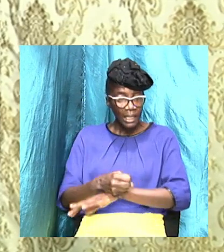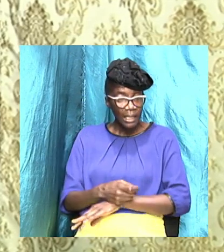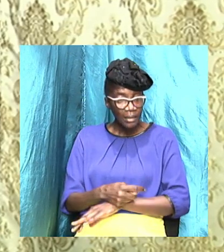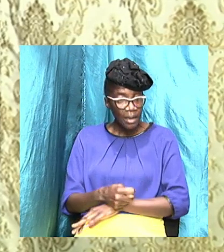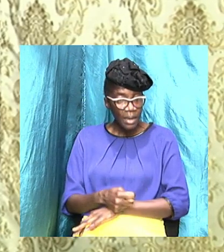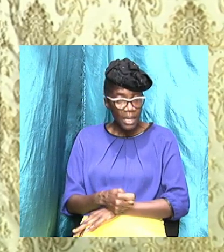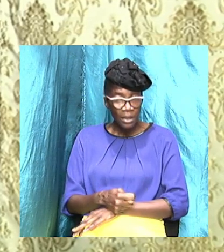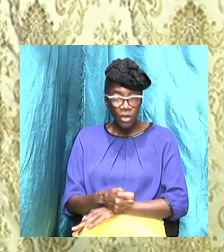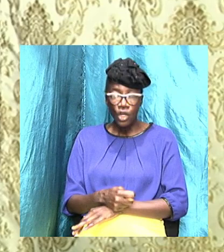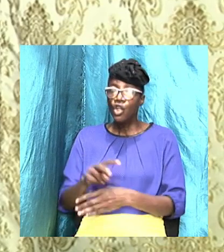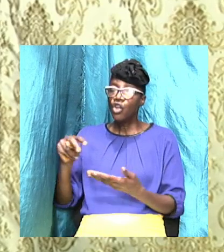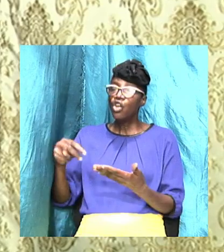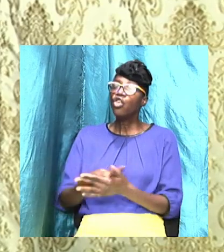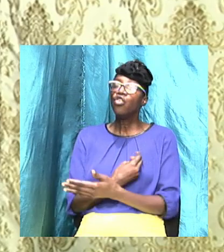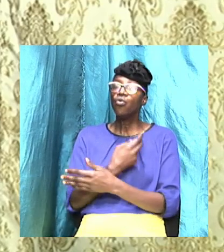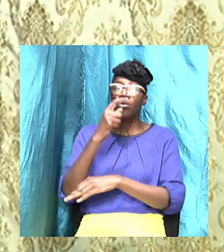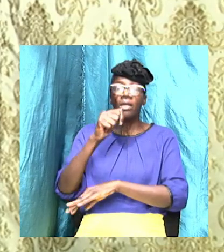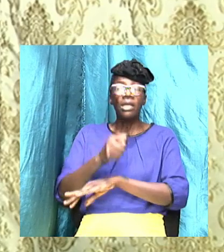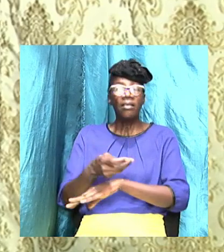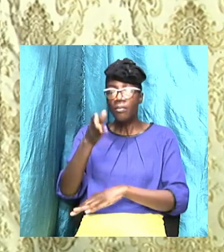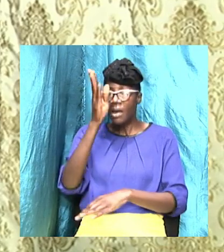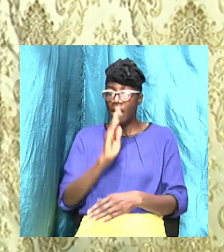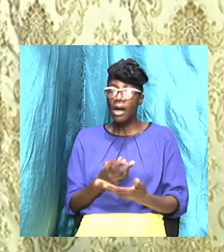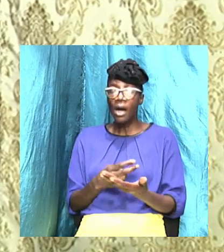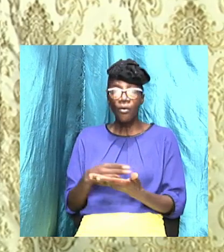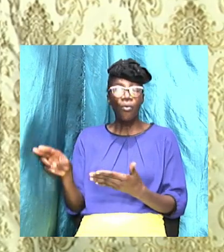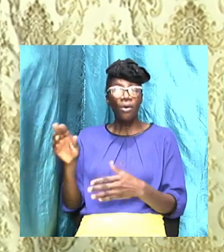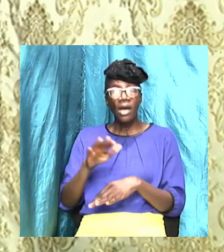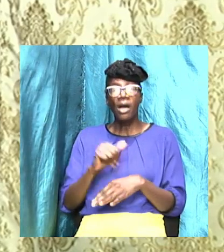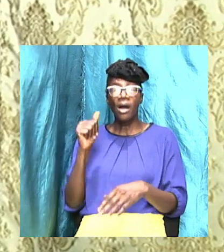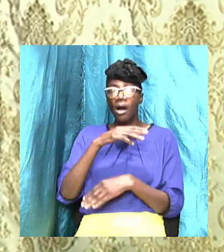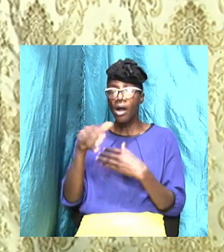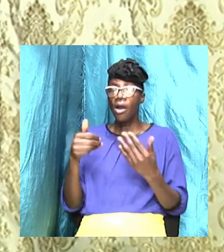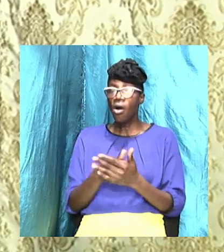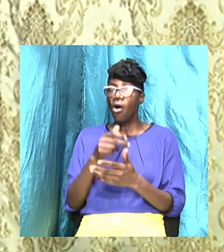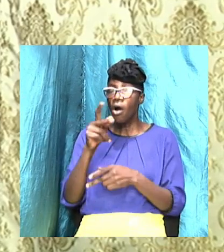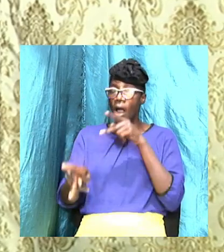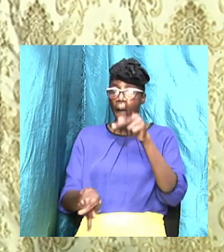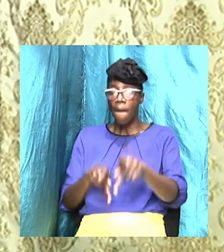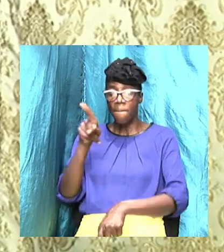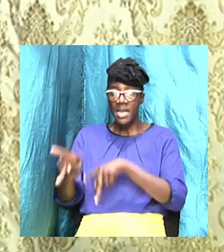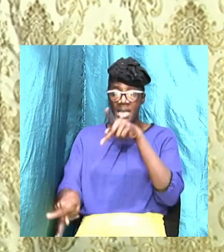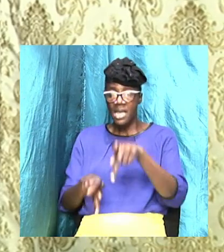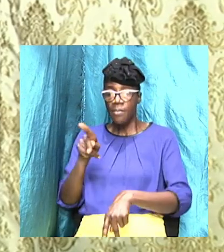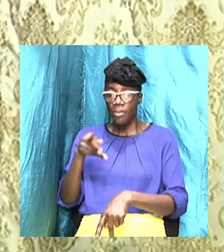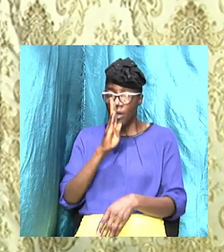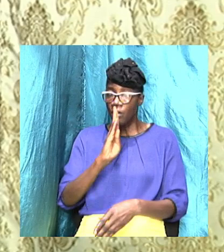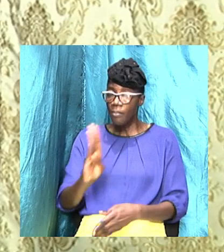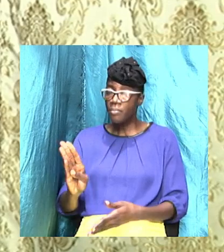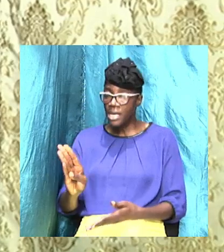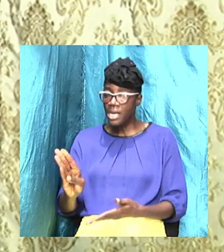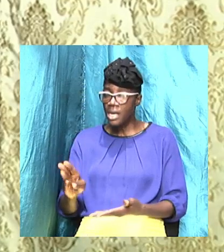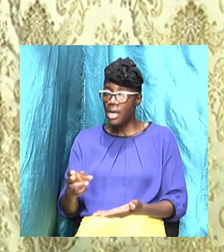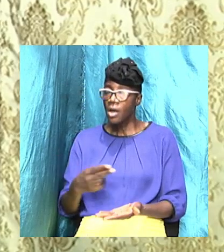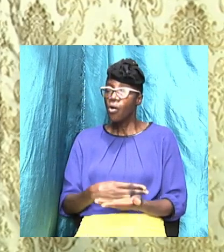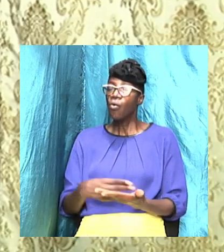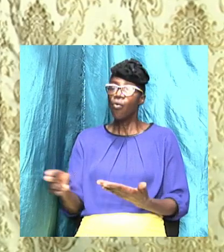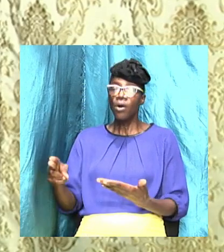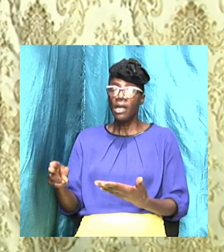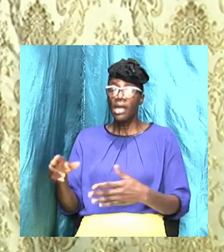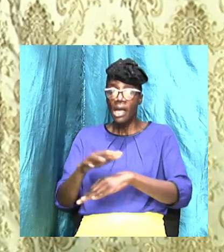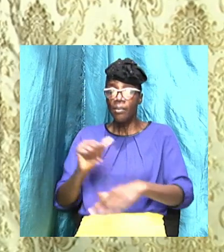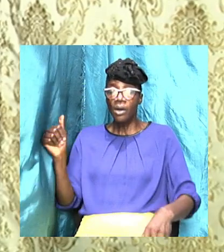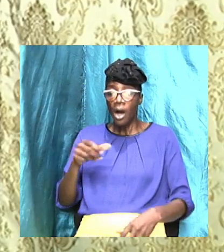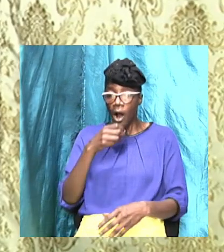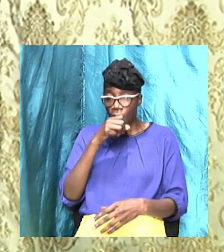So God is holy and he calls all people to be holy. Just as we call the Old Testament